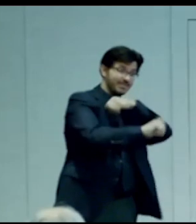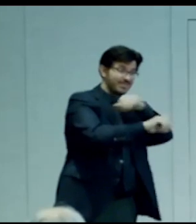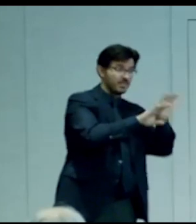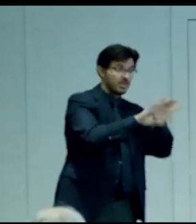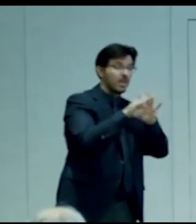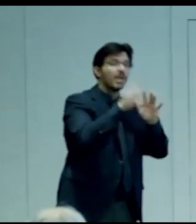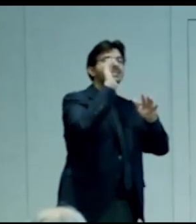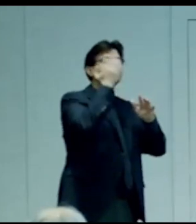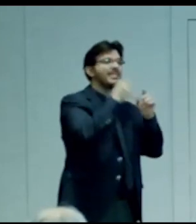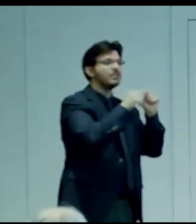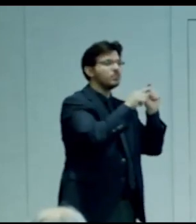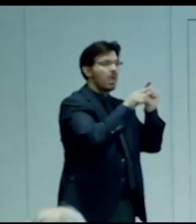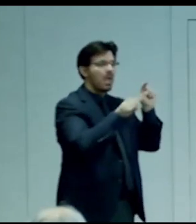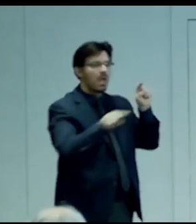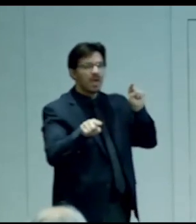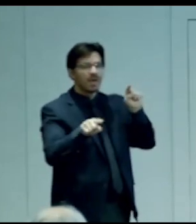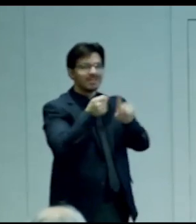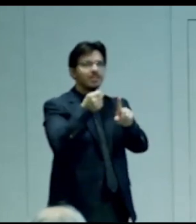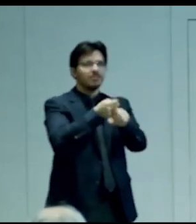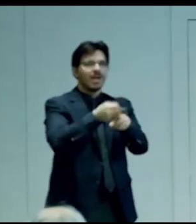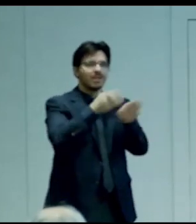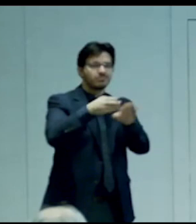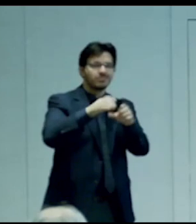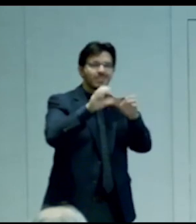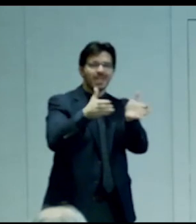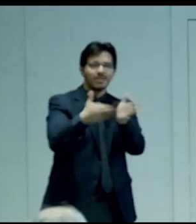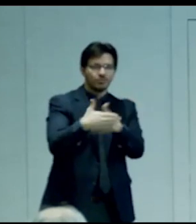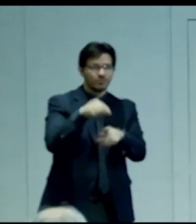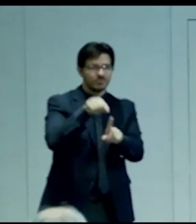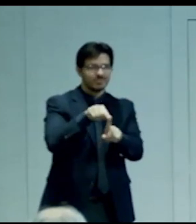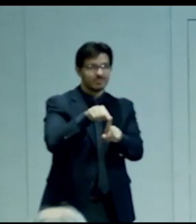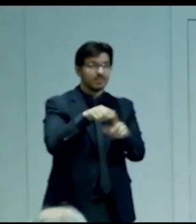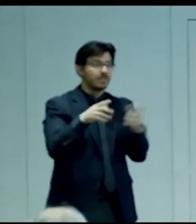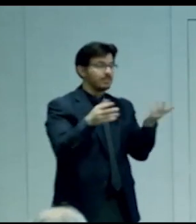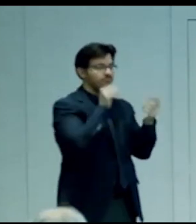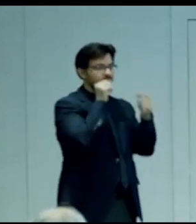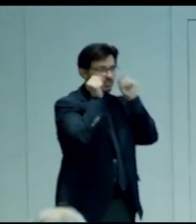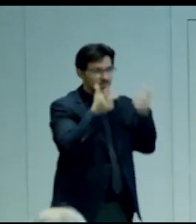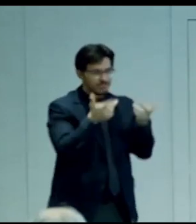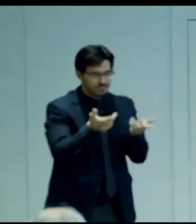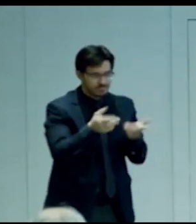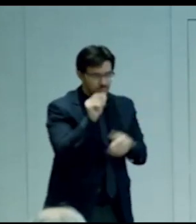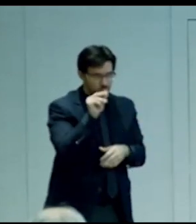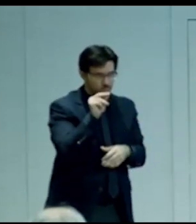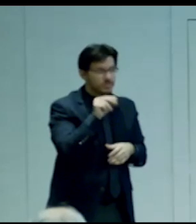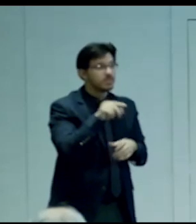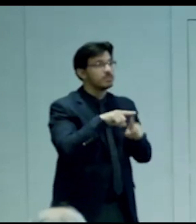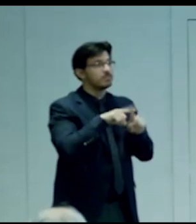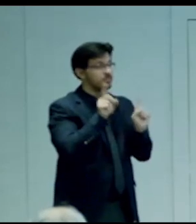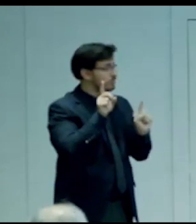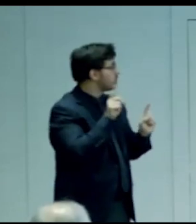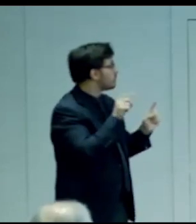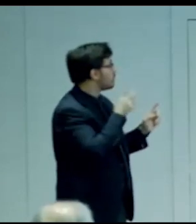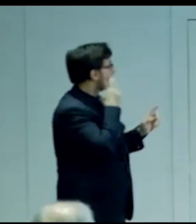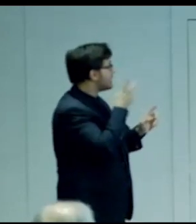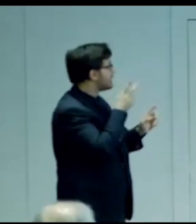down and affect the individual classrooms, which is, again, not particularly surprising. But here you then see